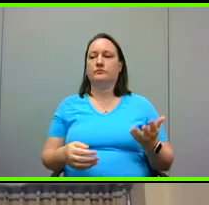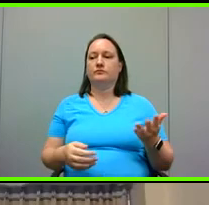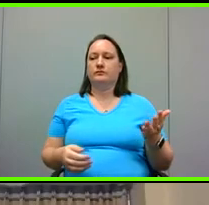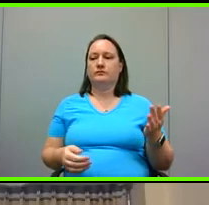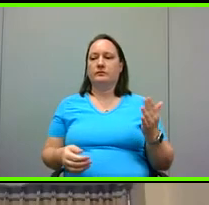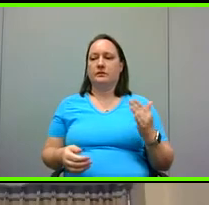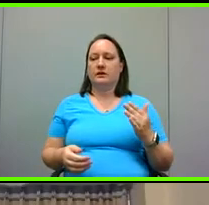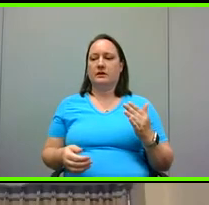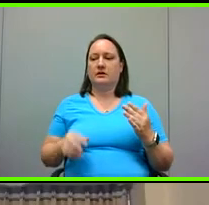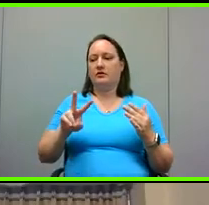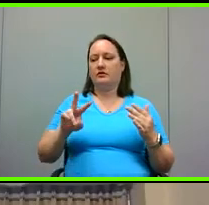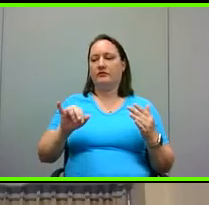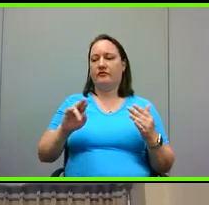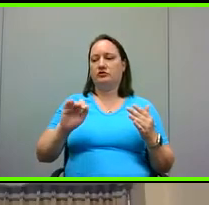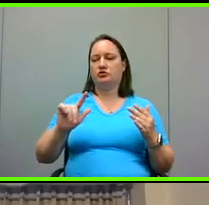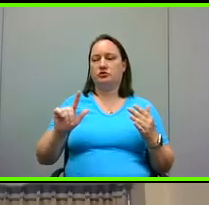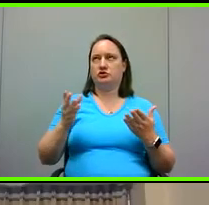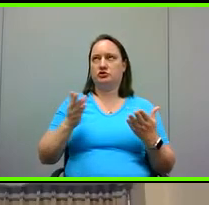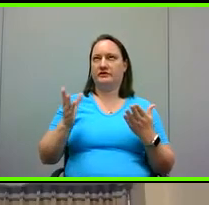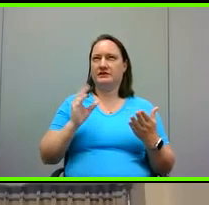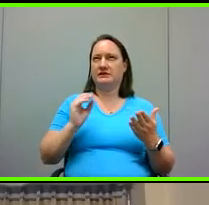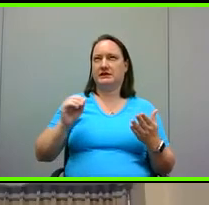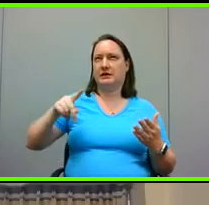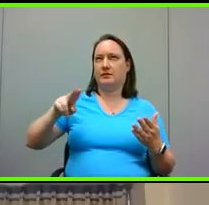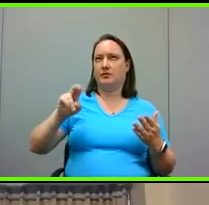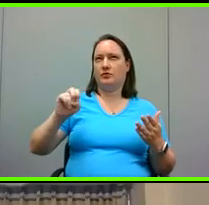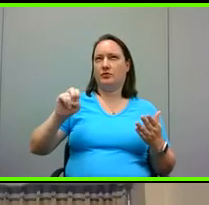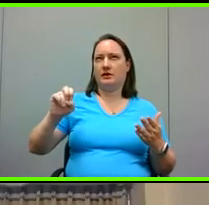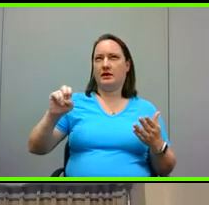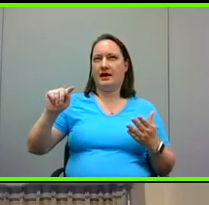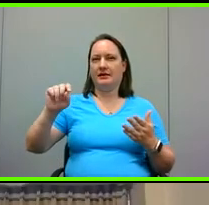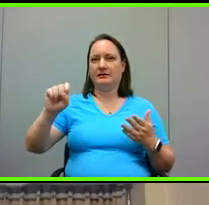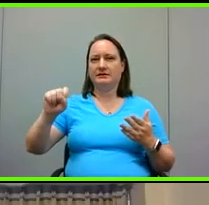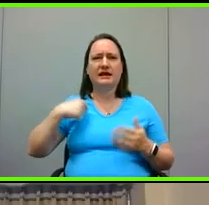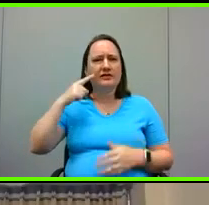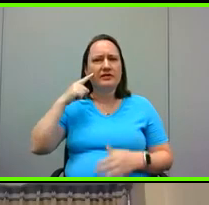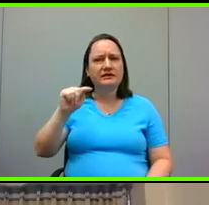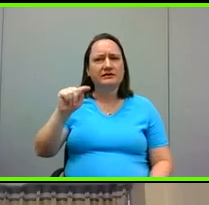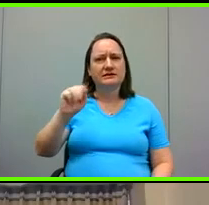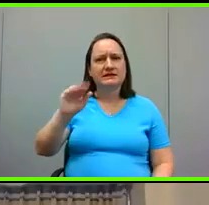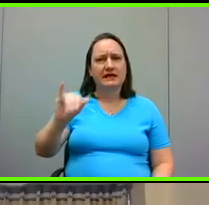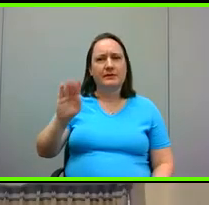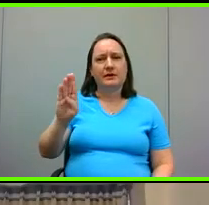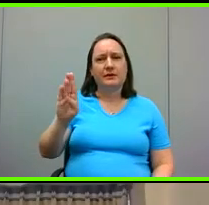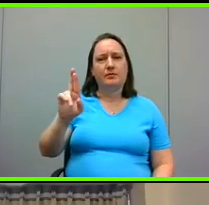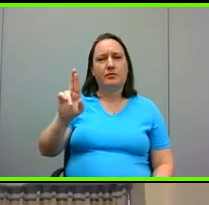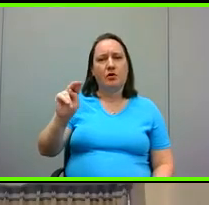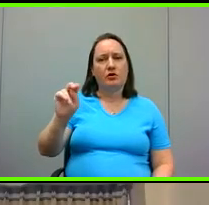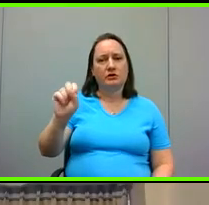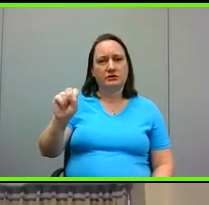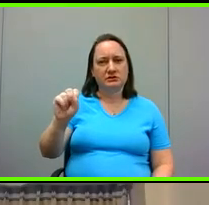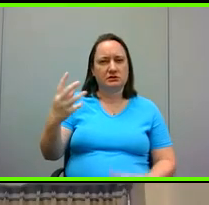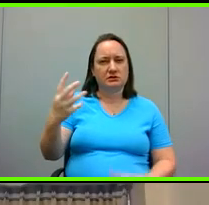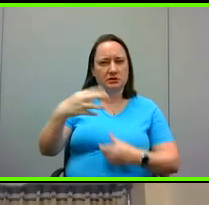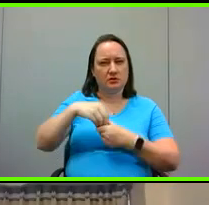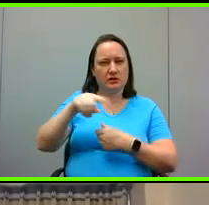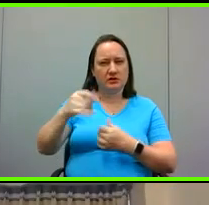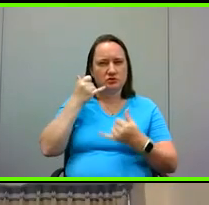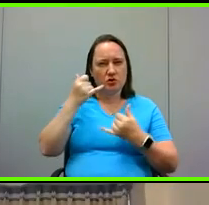Virtual services are pre-S. And Tammy is on the call, I'm sure at Burns. So one of those organizations such as